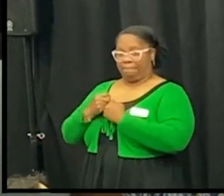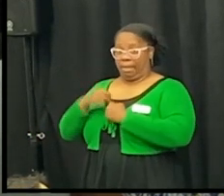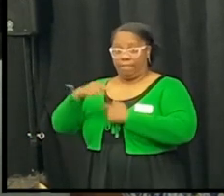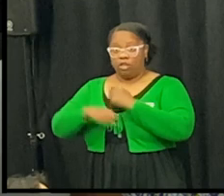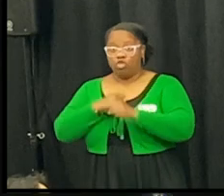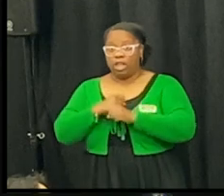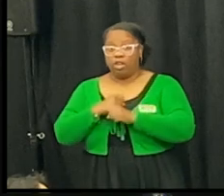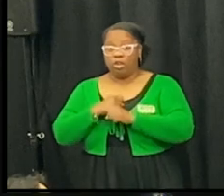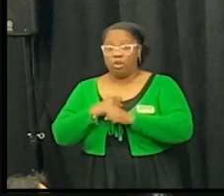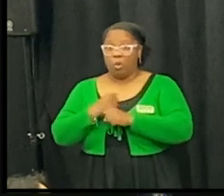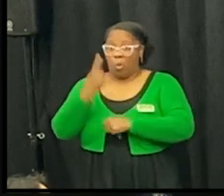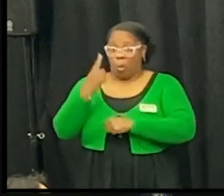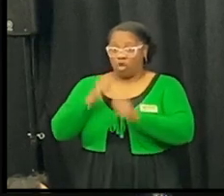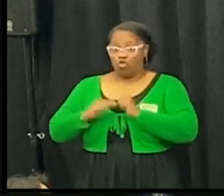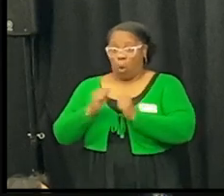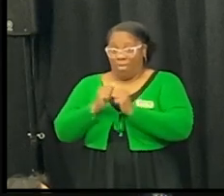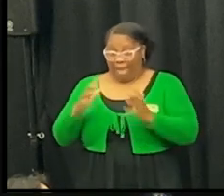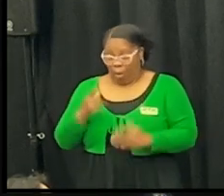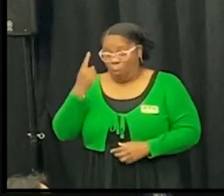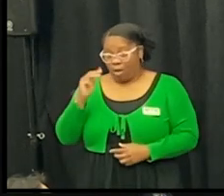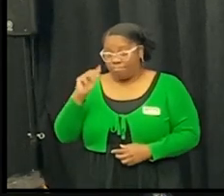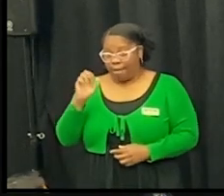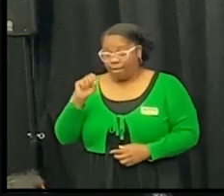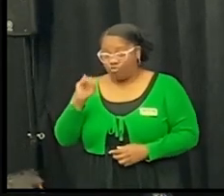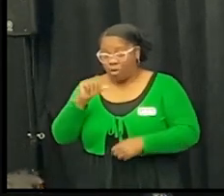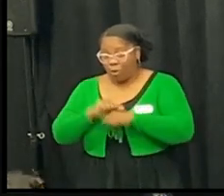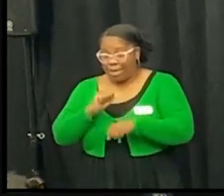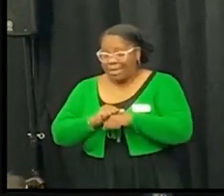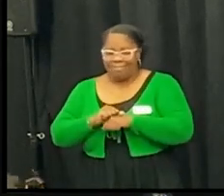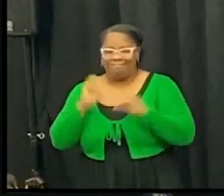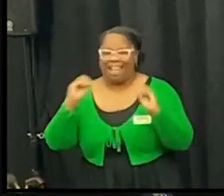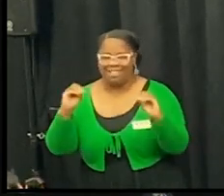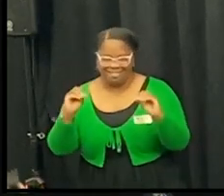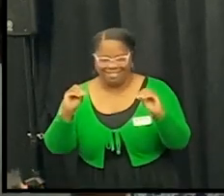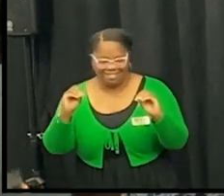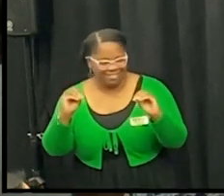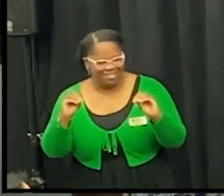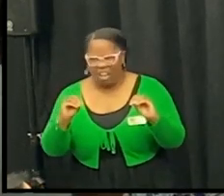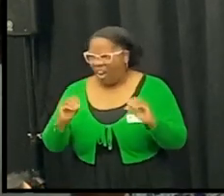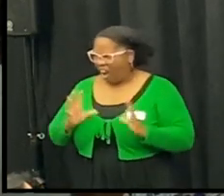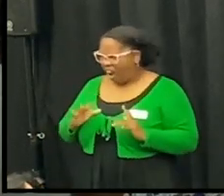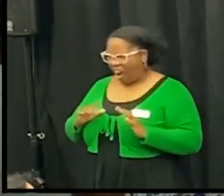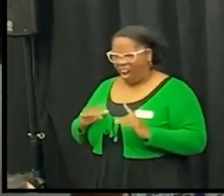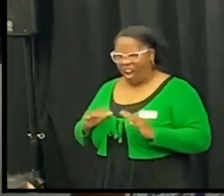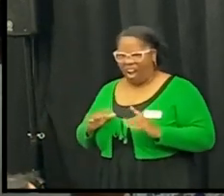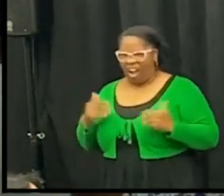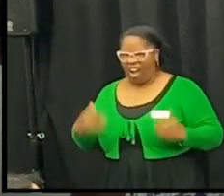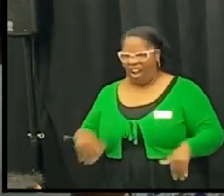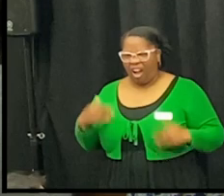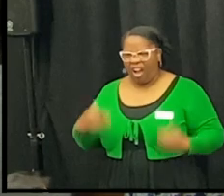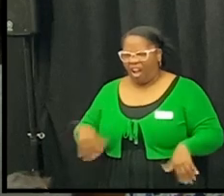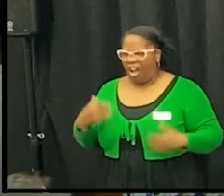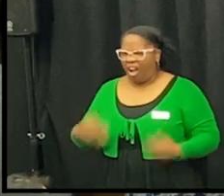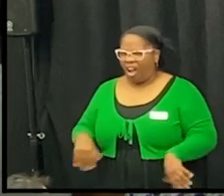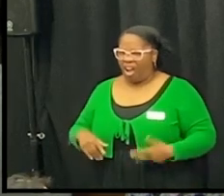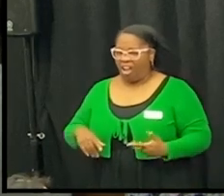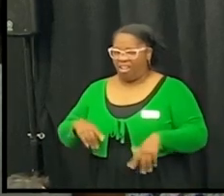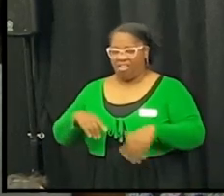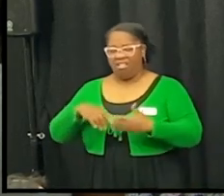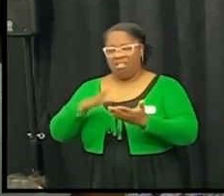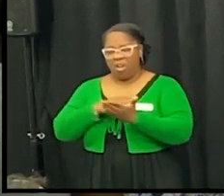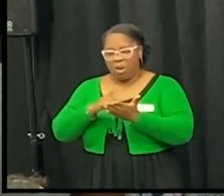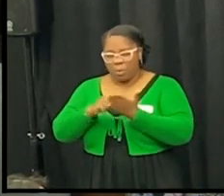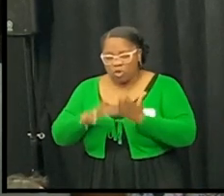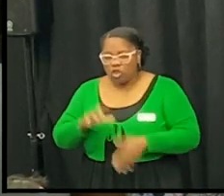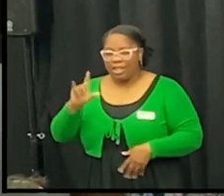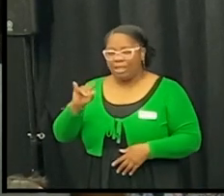that didn't have at least one maestro working on the team. Wonderful! Georgia Stitt, composer, lyricist, and founder